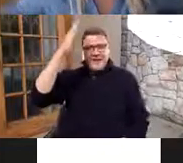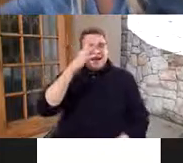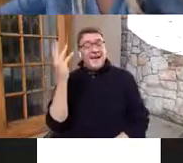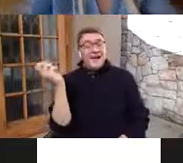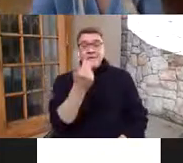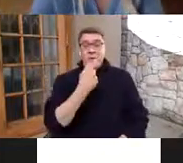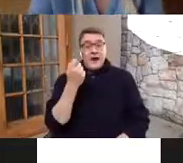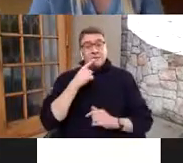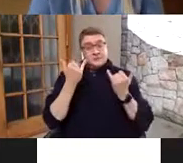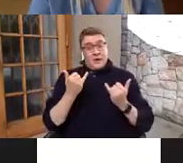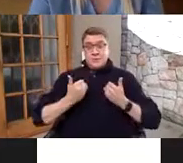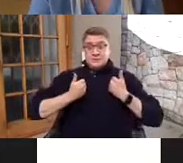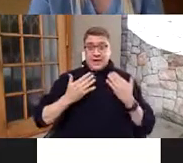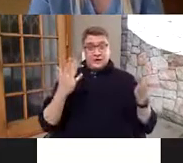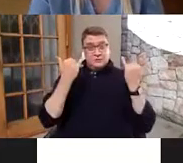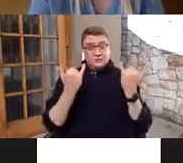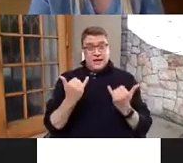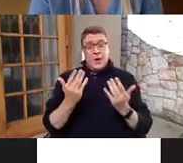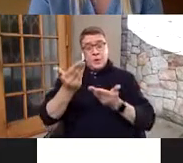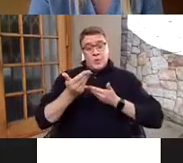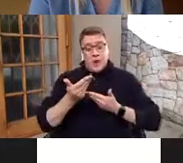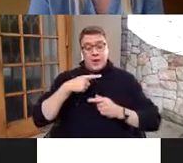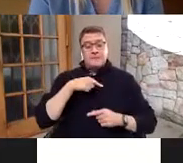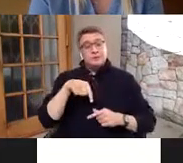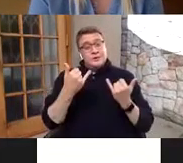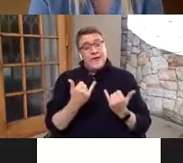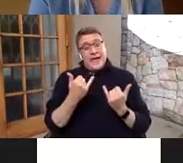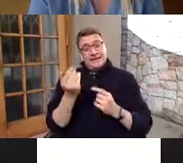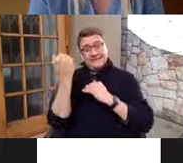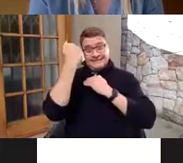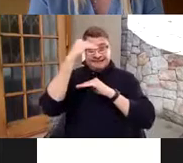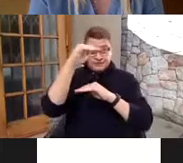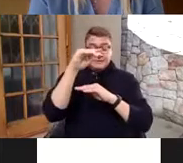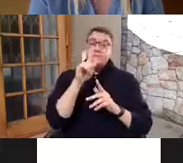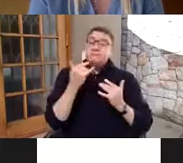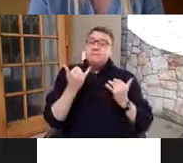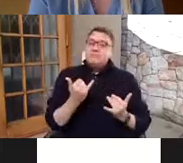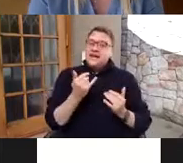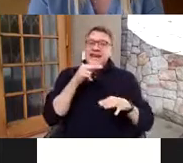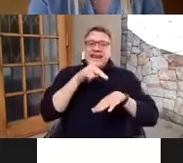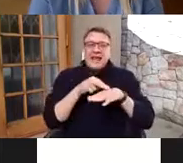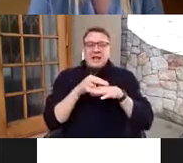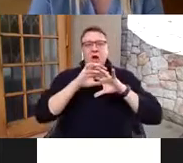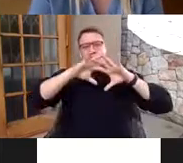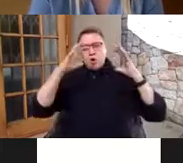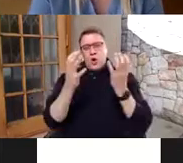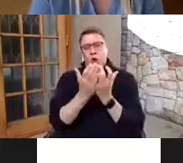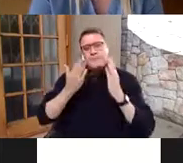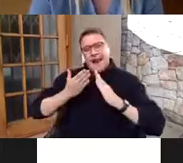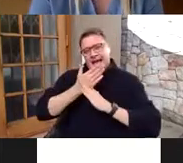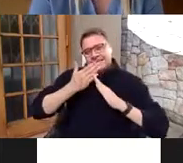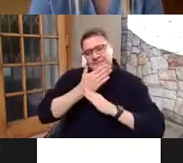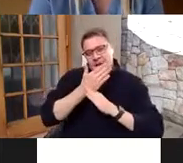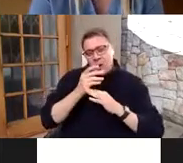Hi everyone, and welcome to today's session, iStore Meets Global Accessibility Awareness